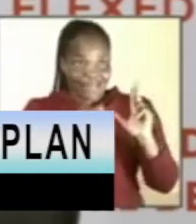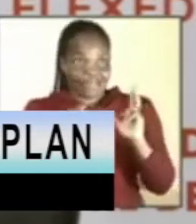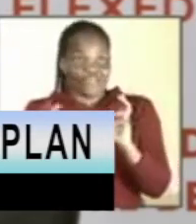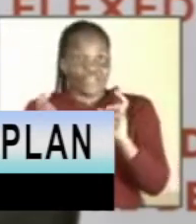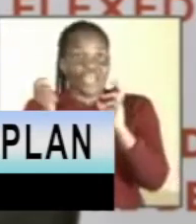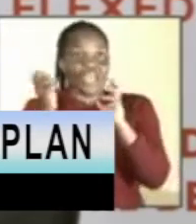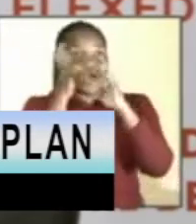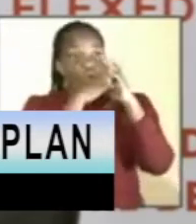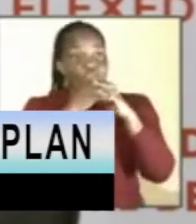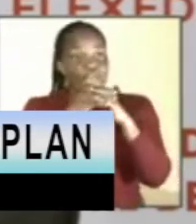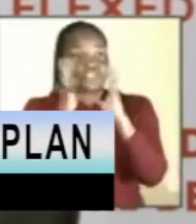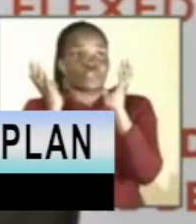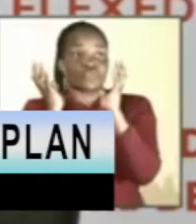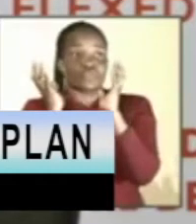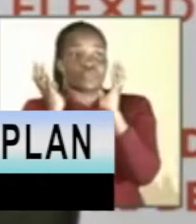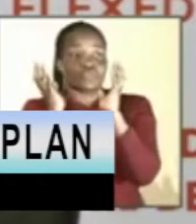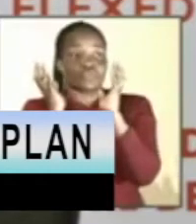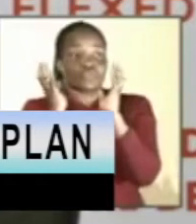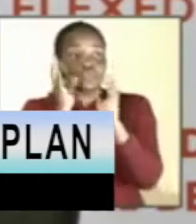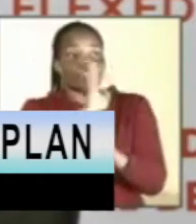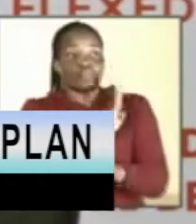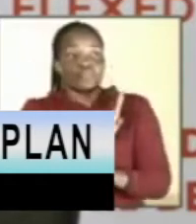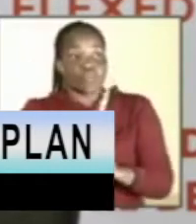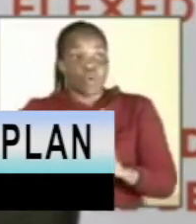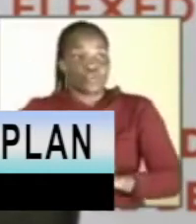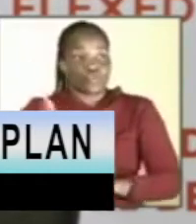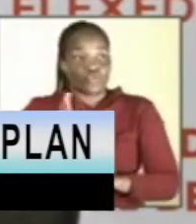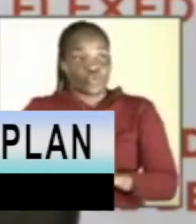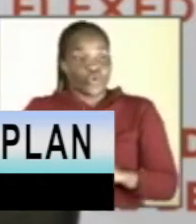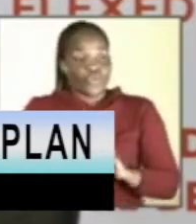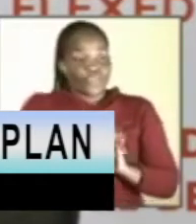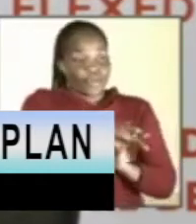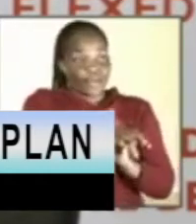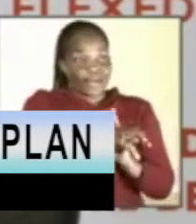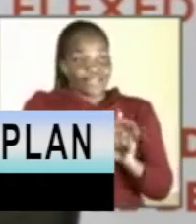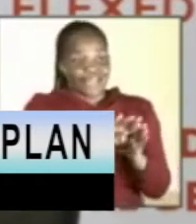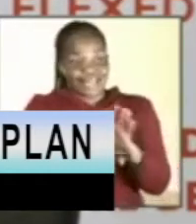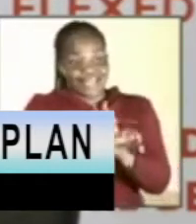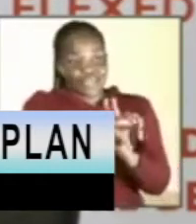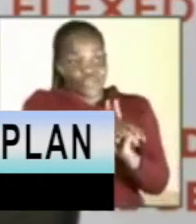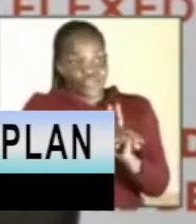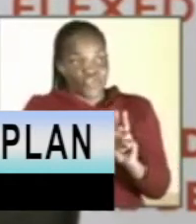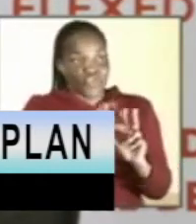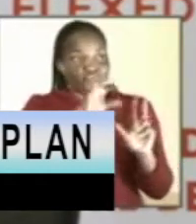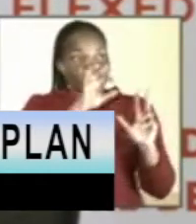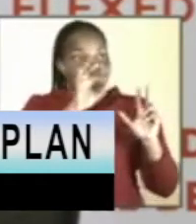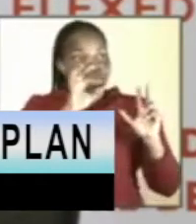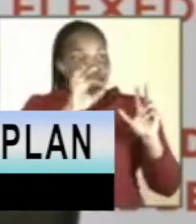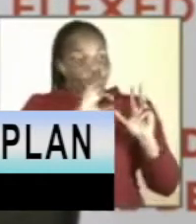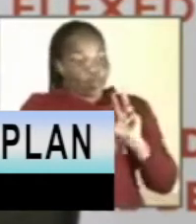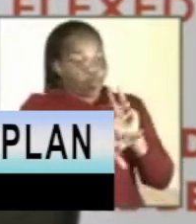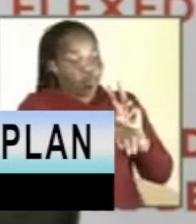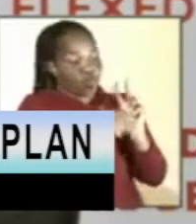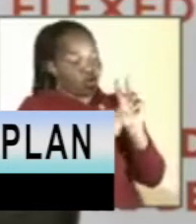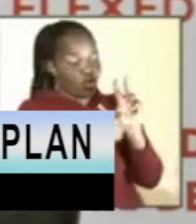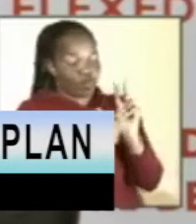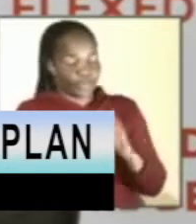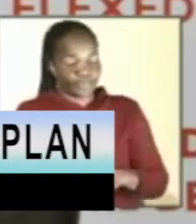at the regional level, and the constituency one is shared by the constituency councillors. And